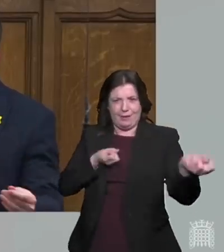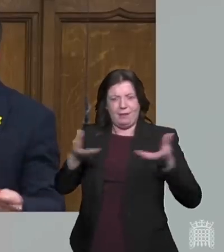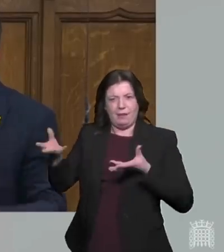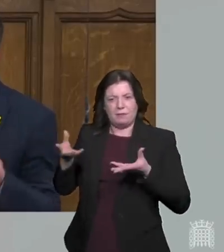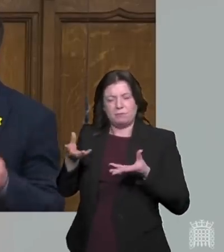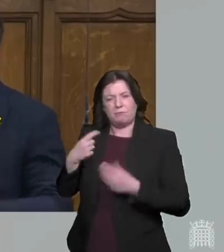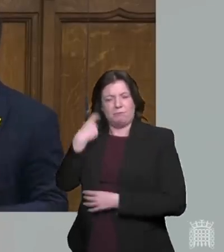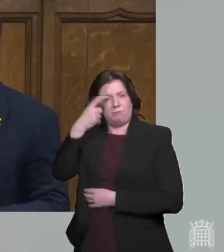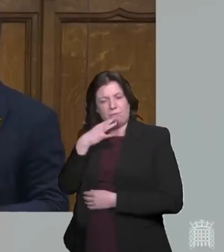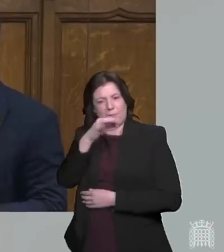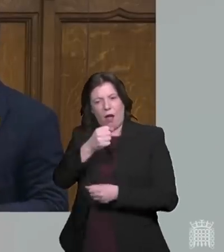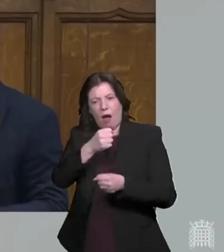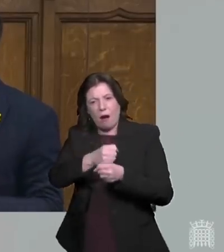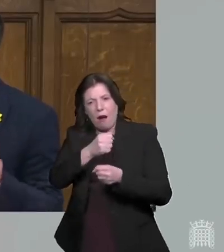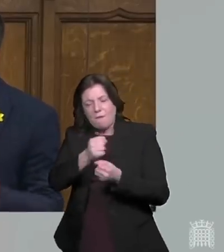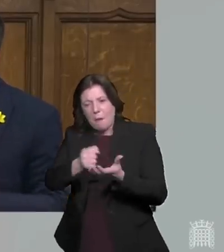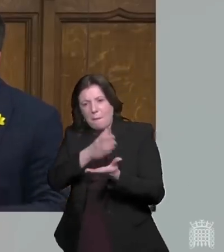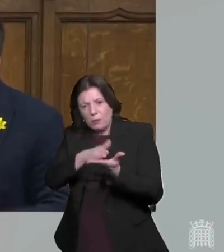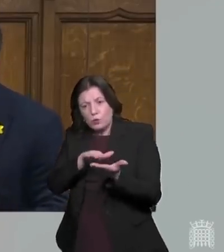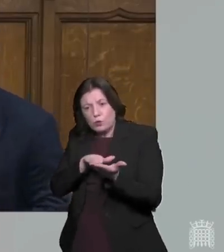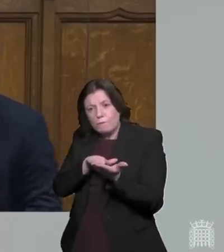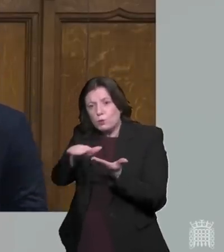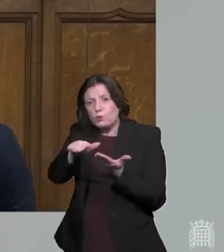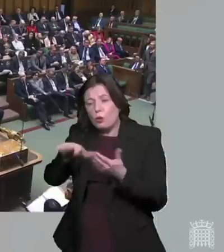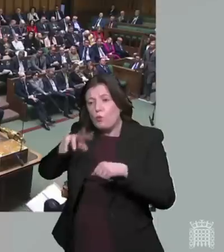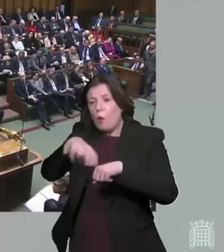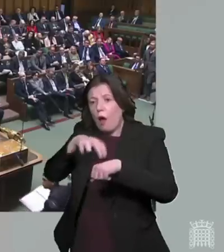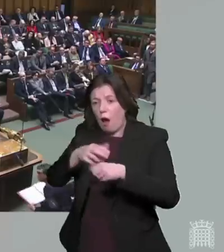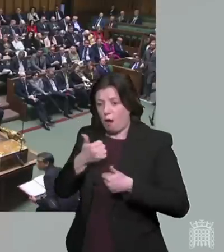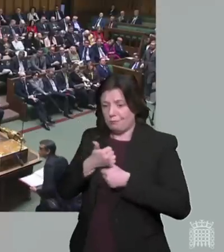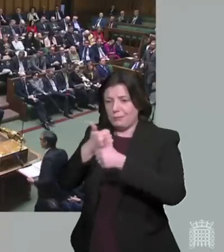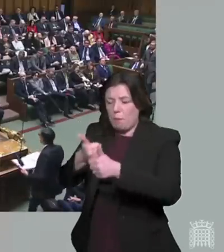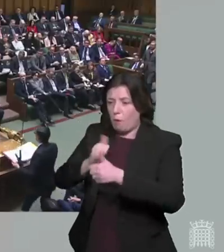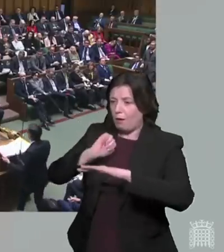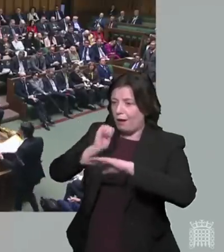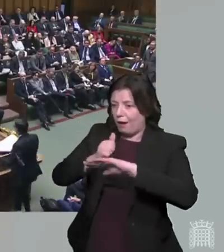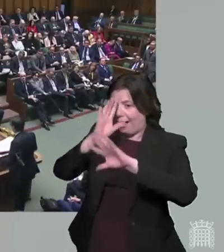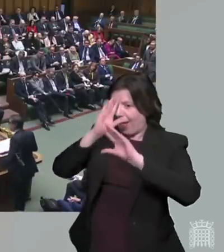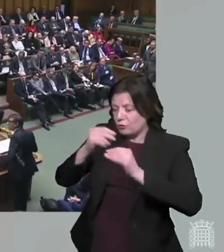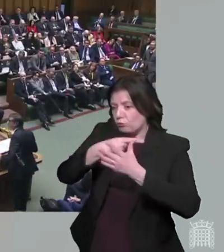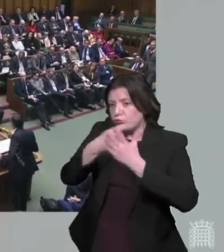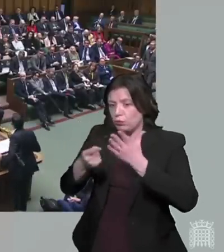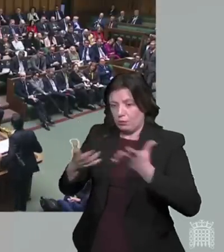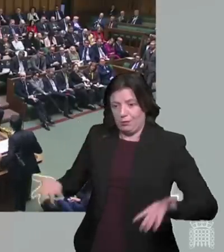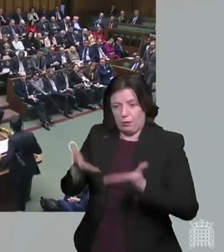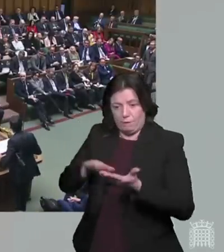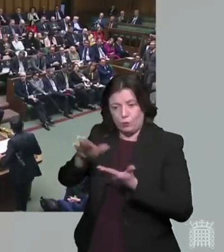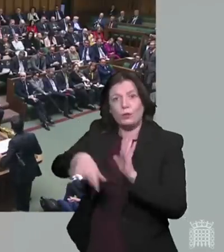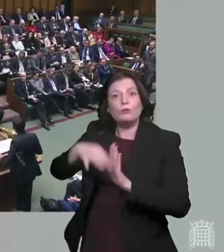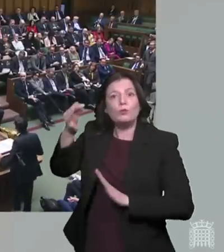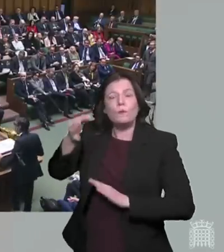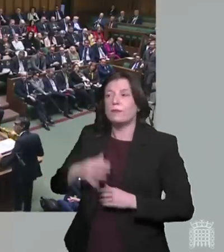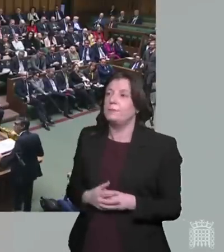in infrastructure and higher education provision to maximise that benefit? Prime Minister. Well, thank you, Mr. Speaker. I thank